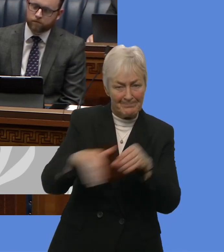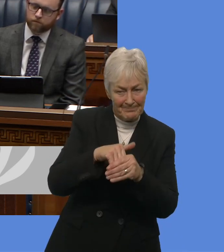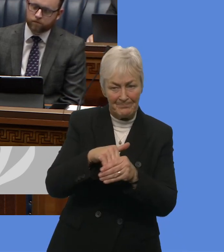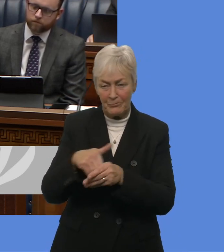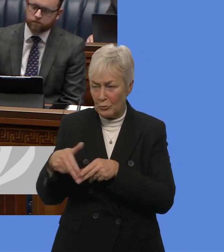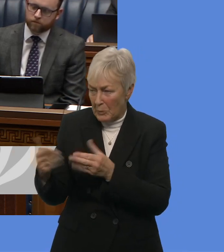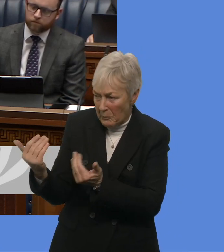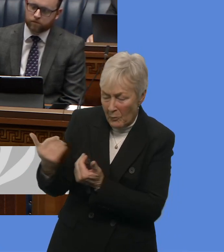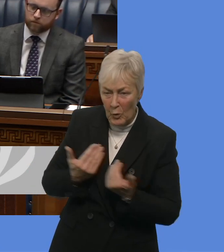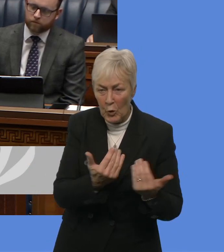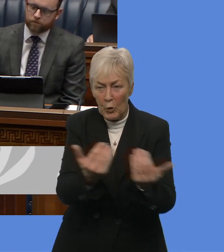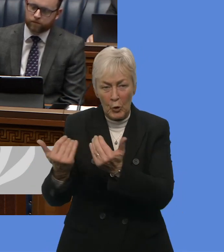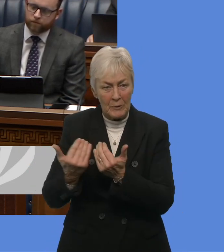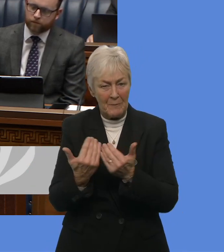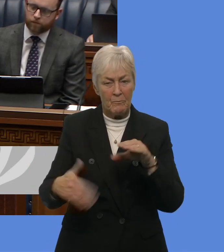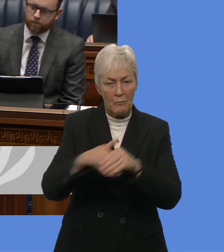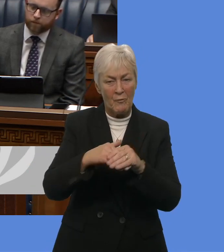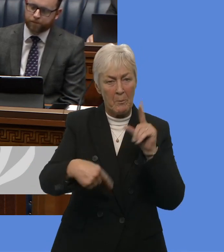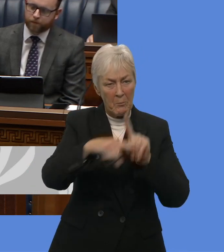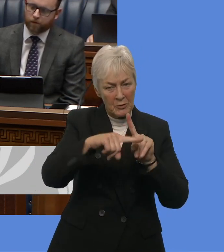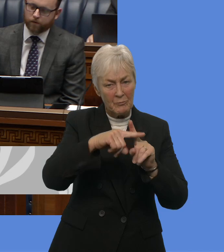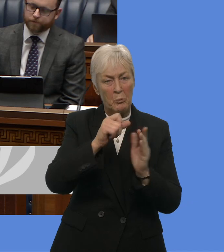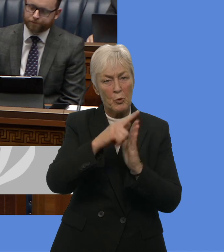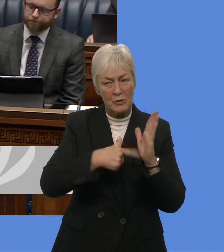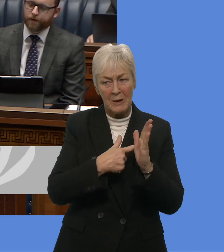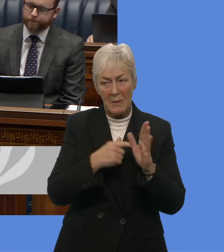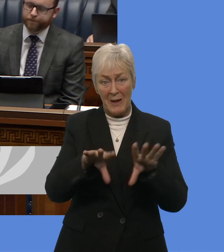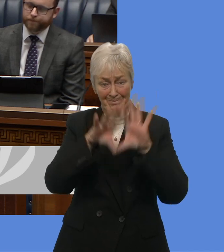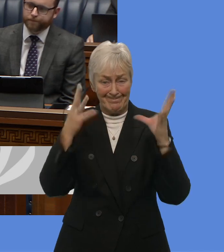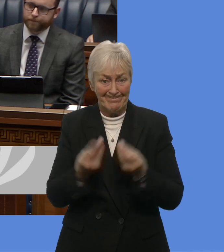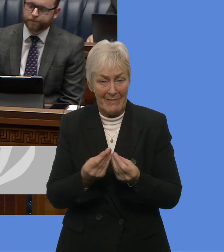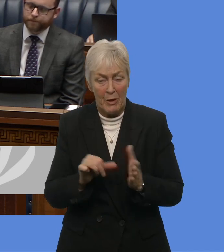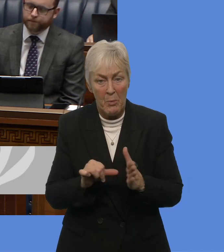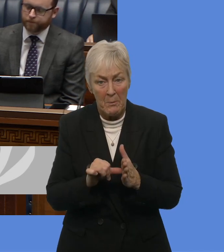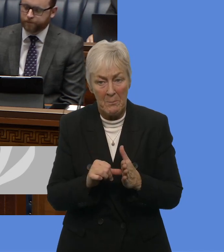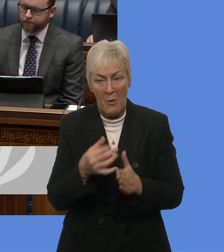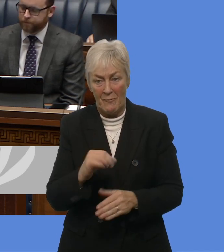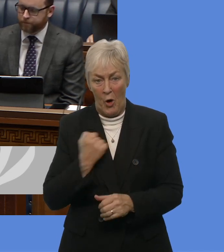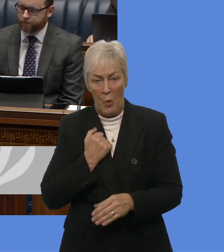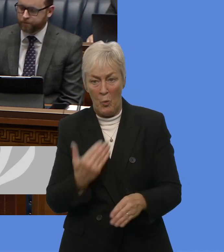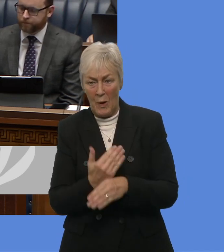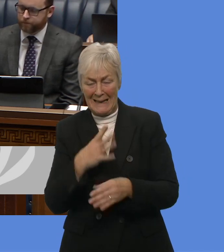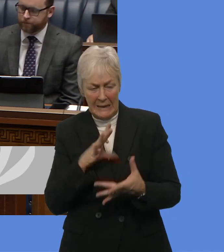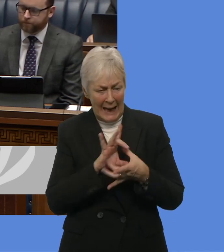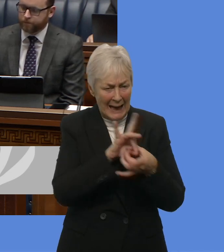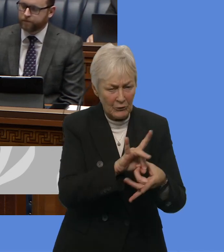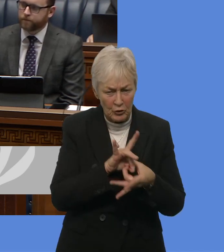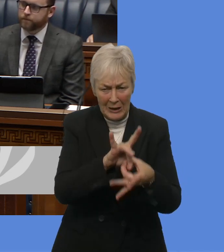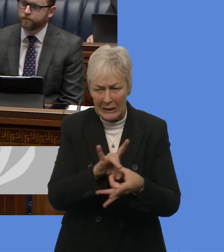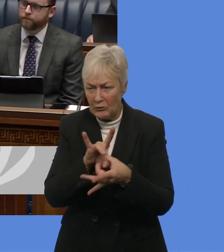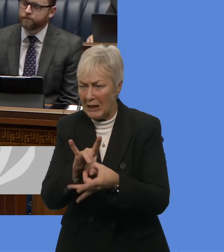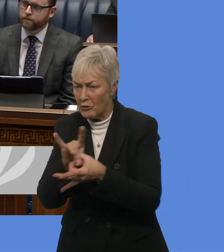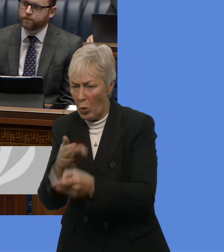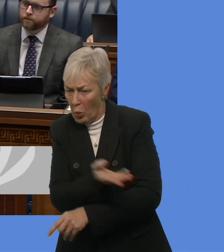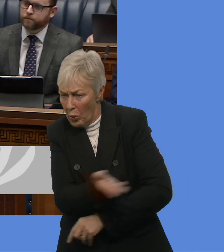encourage them to get involved in more positive projects. But that is the coalface of this type of work. We do need to engage with those young people no matter